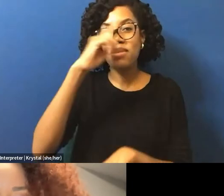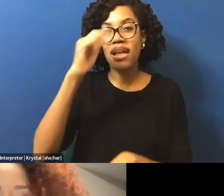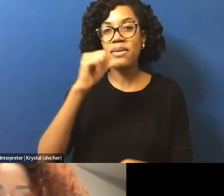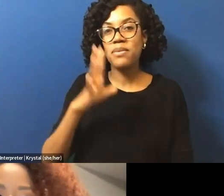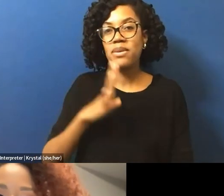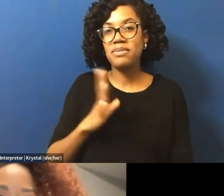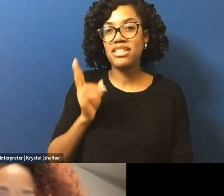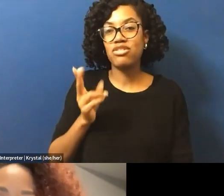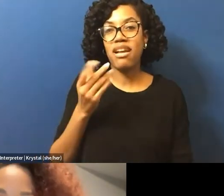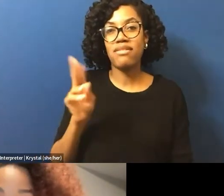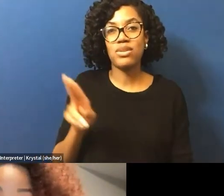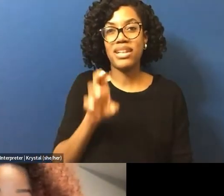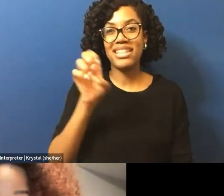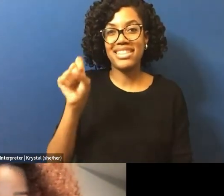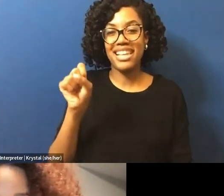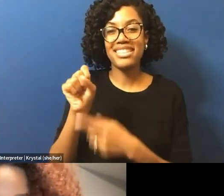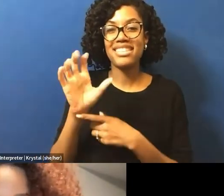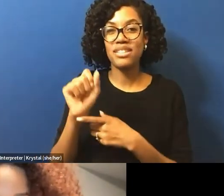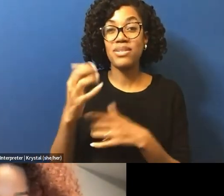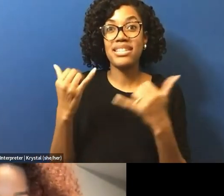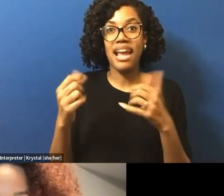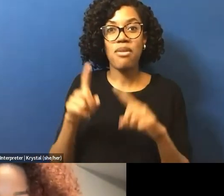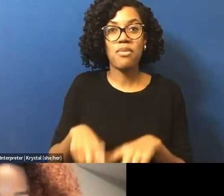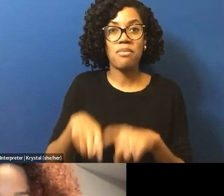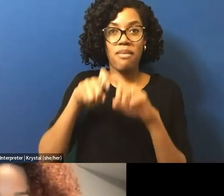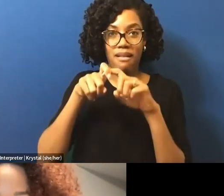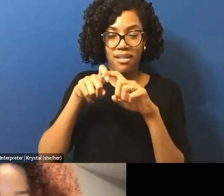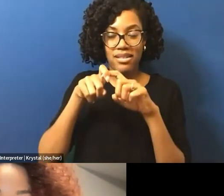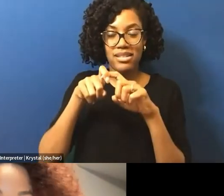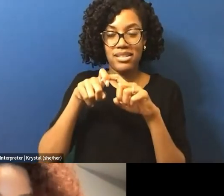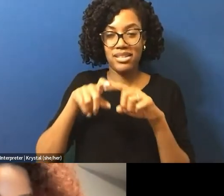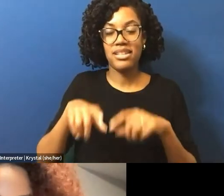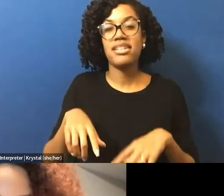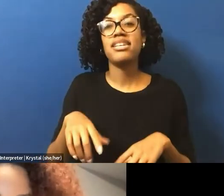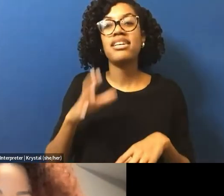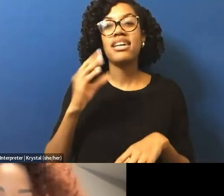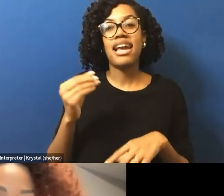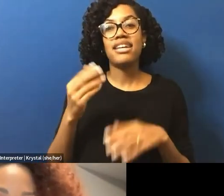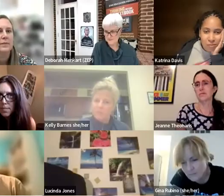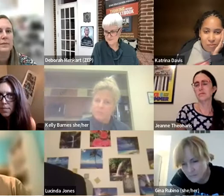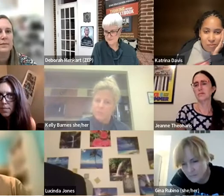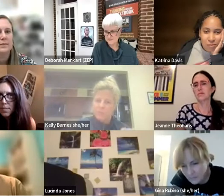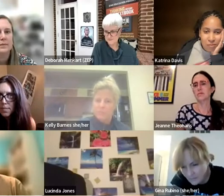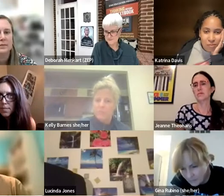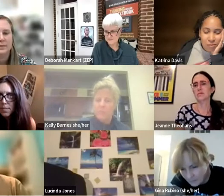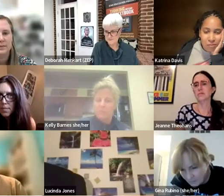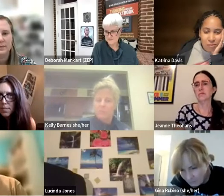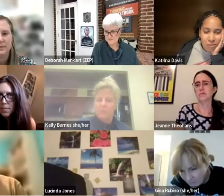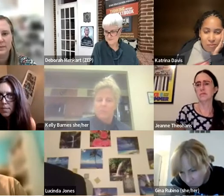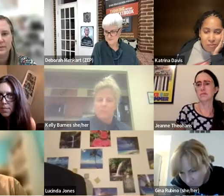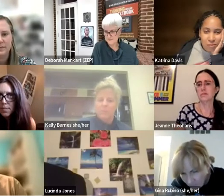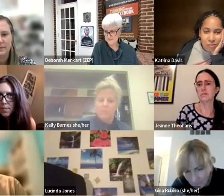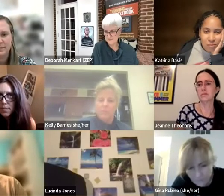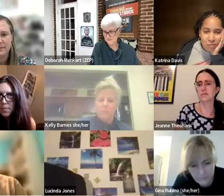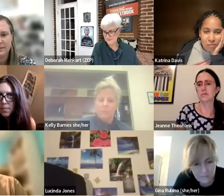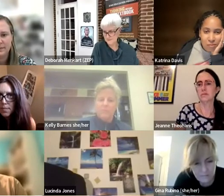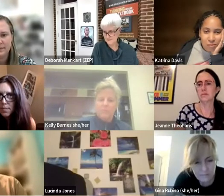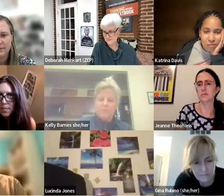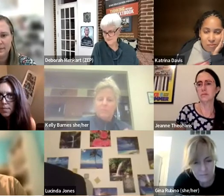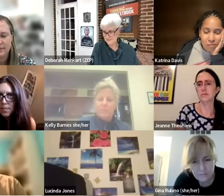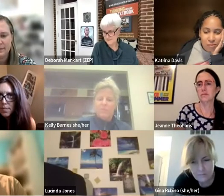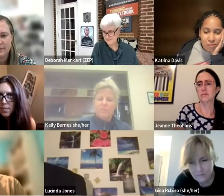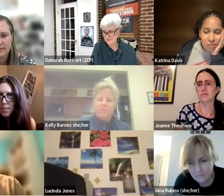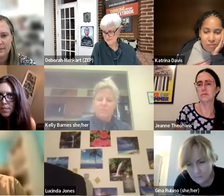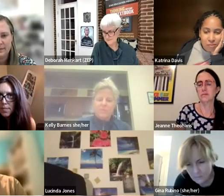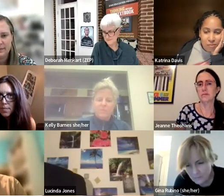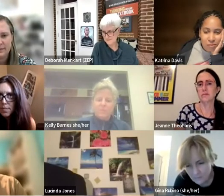United States. So we're going to take a pause now for our breakout rooms. And so now I'd like to welcome